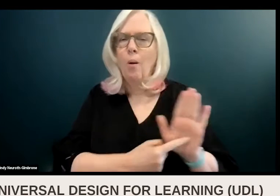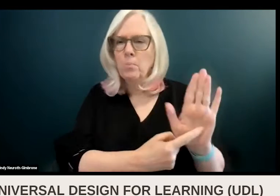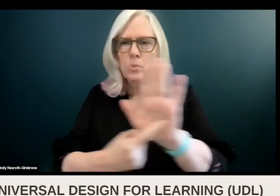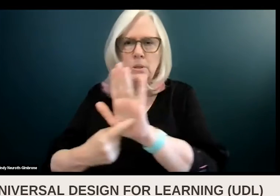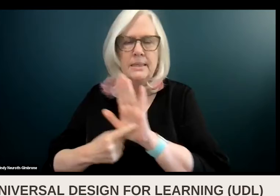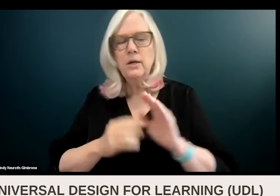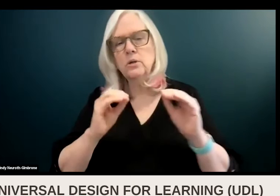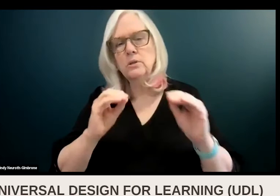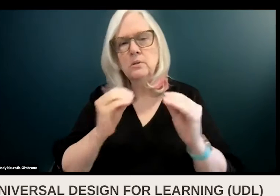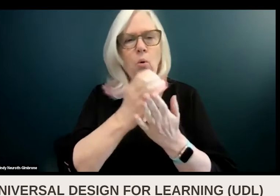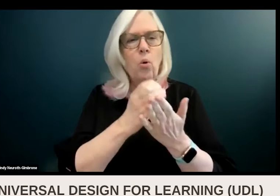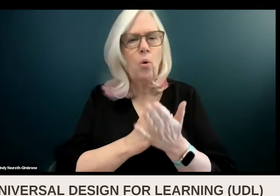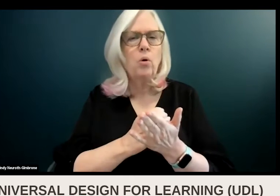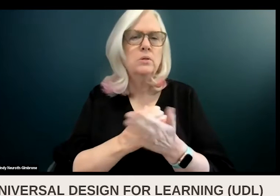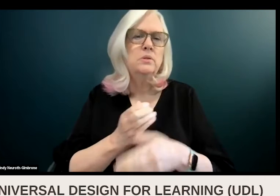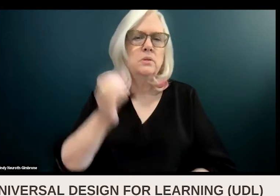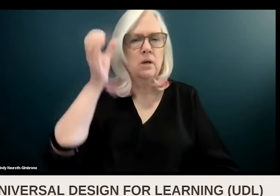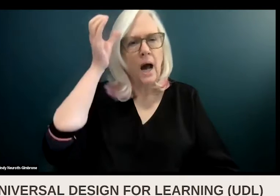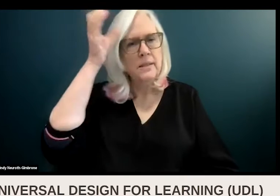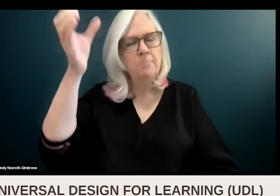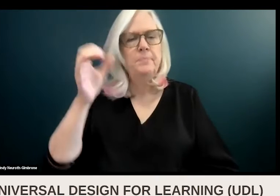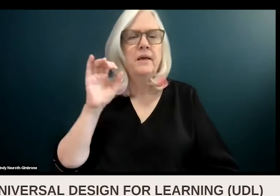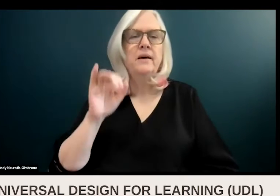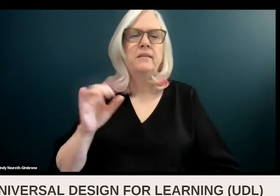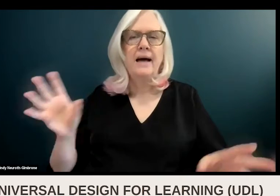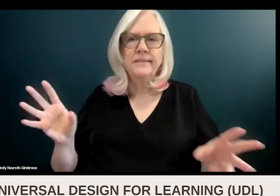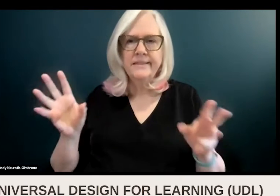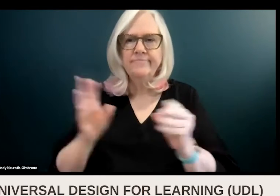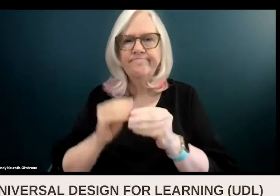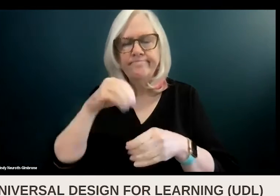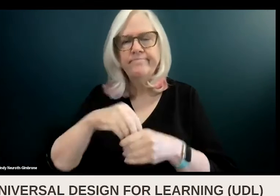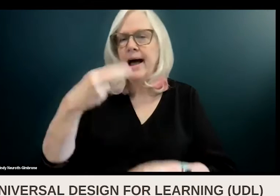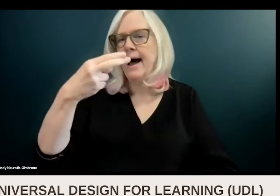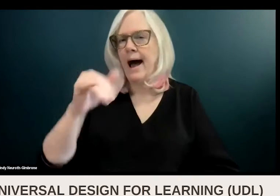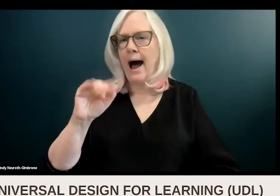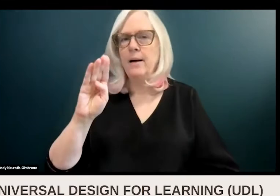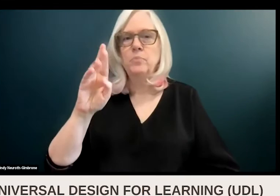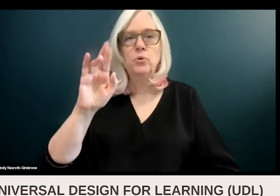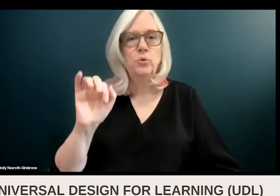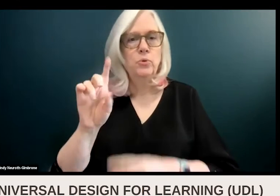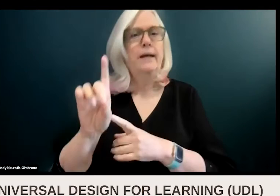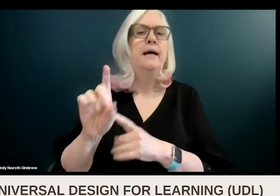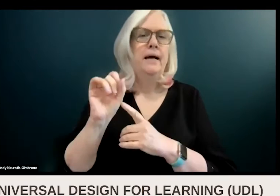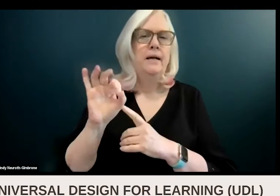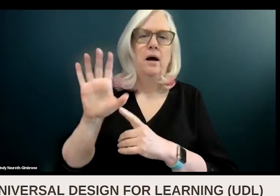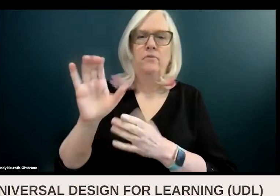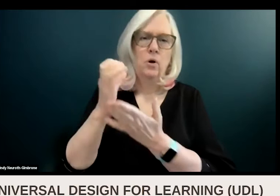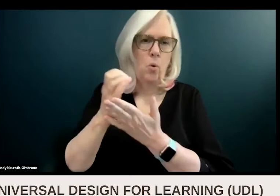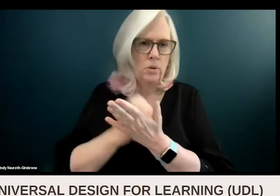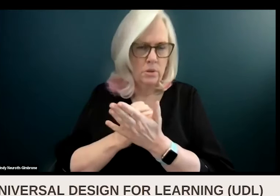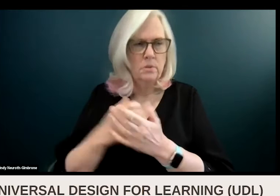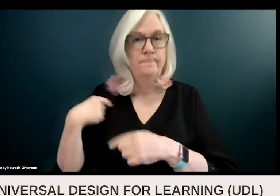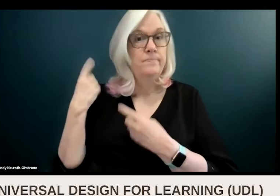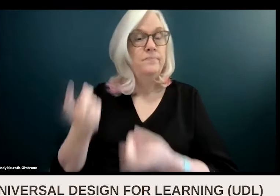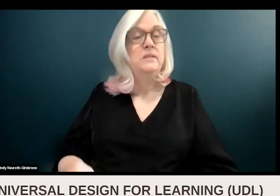content. Think of it as the ultimate hybridization of a course. Since the onset of COVID-19, this is something that instructors are very